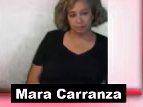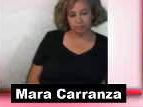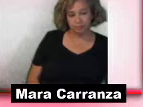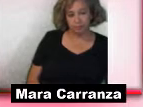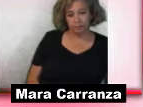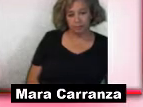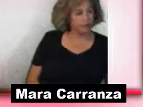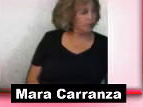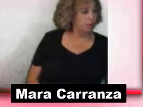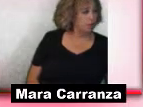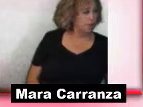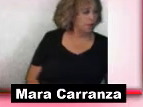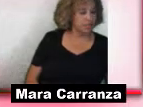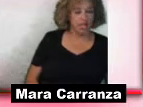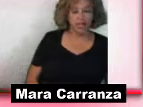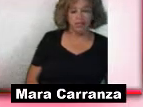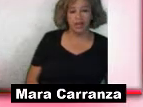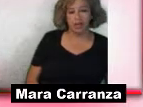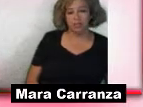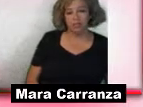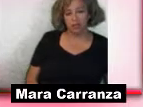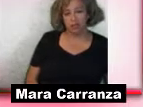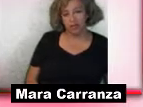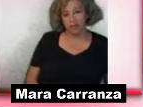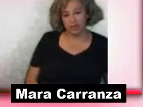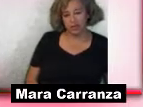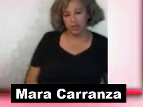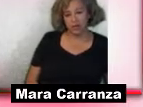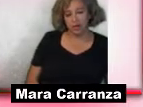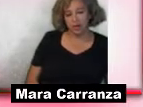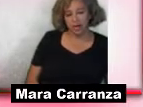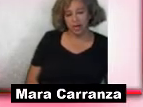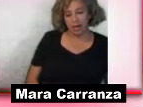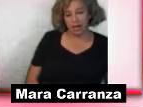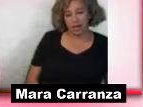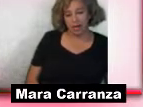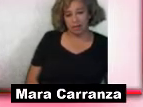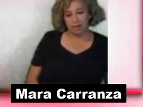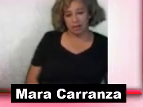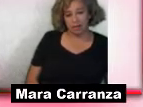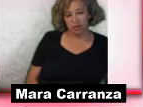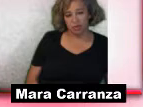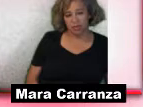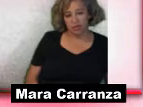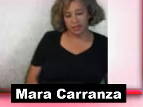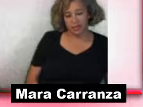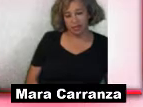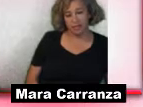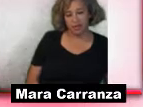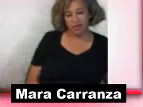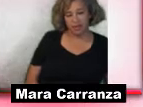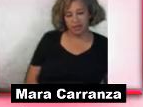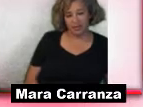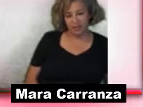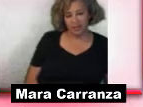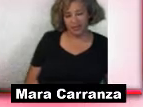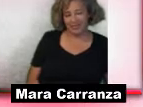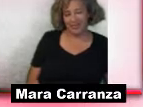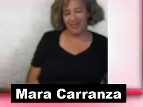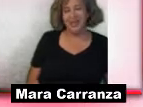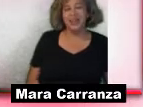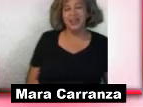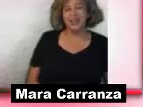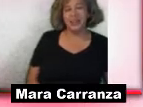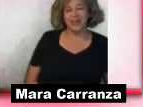fue Oh my gosh. And that also, as you know, Donald Trump is not very devoted. I'm